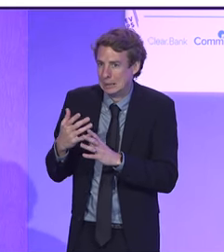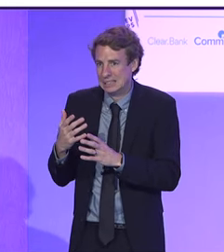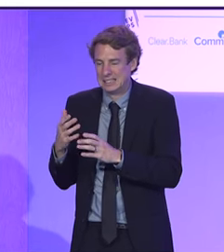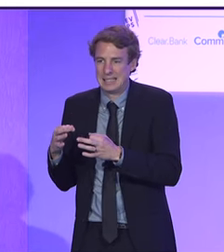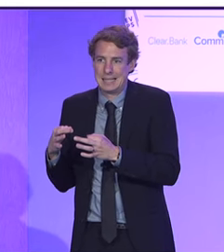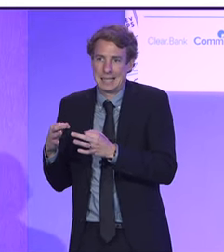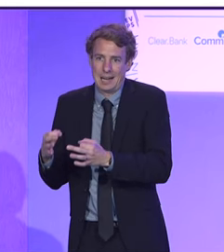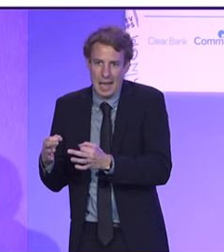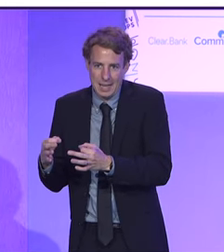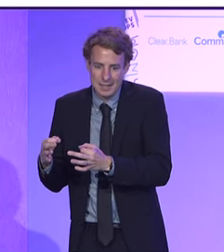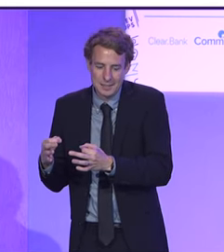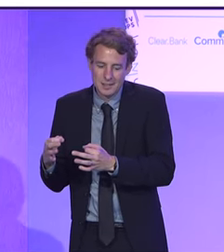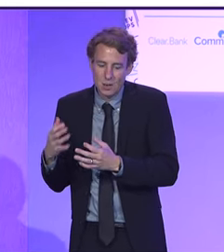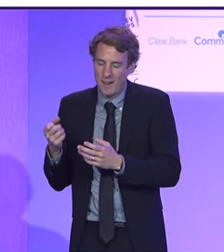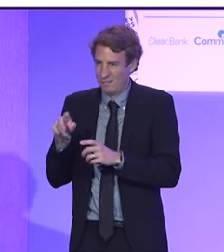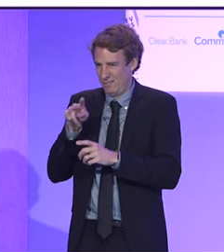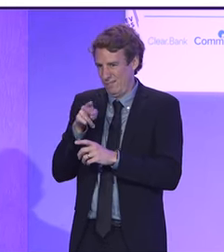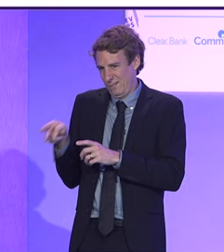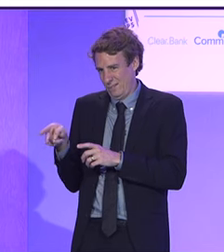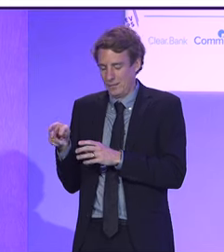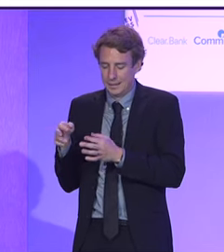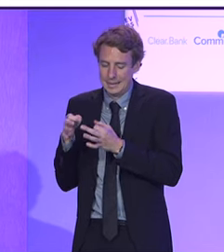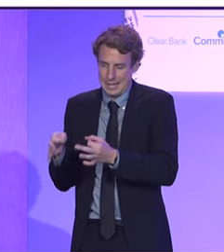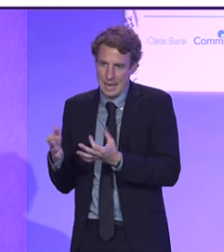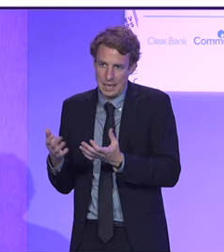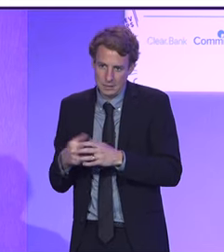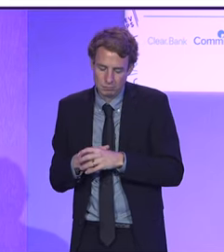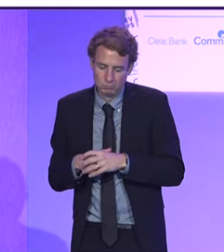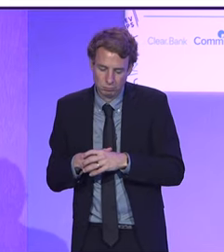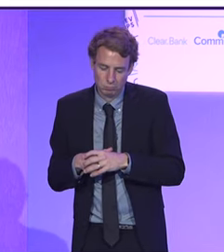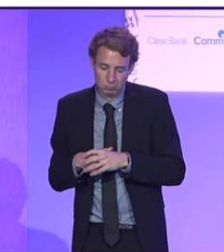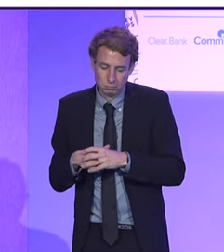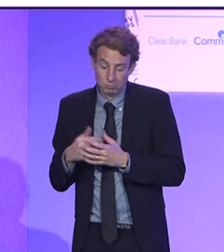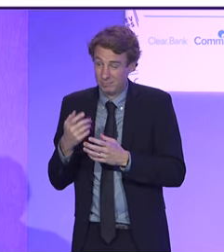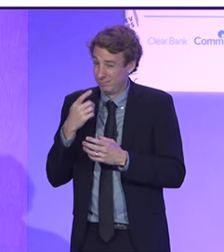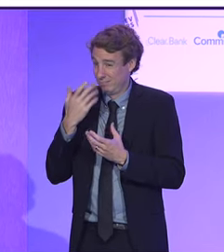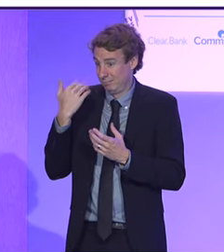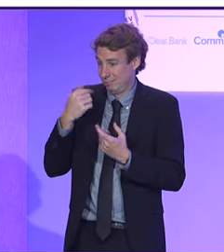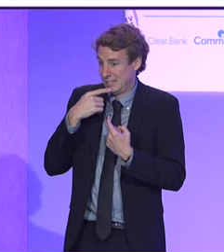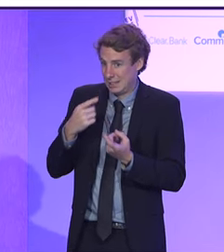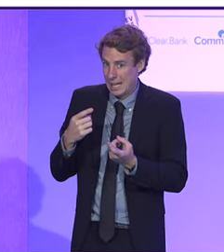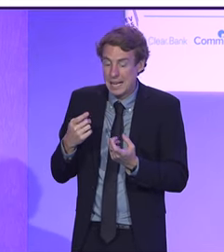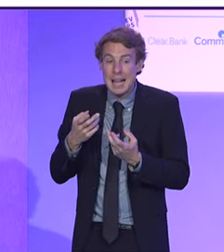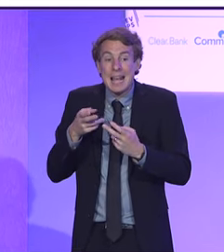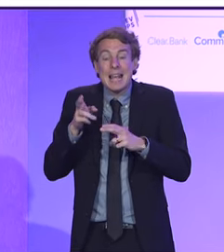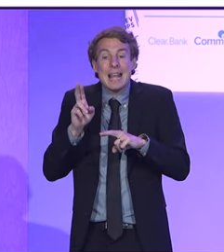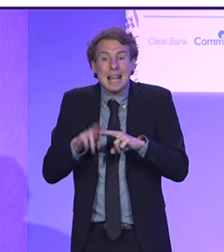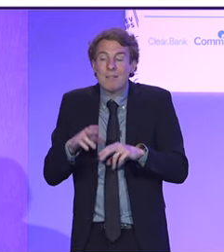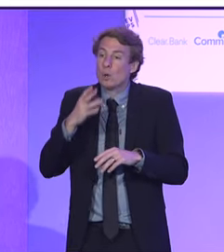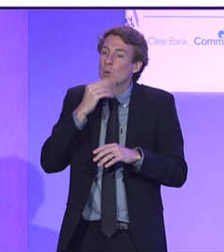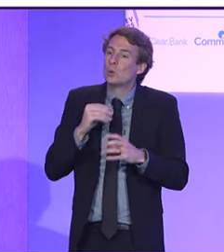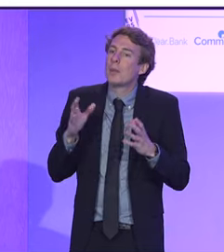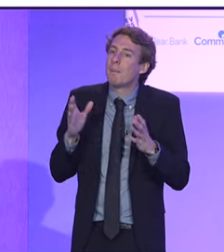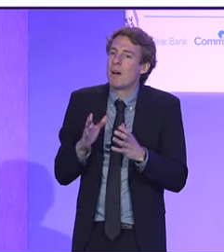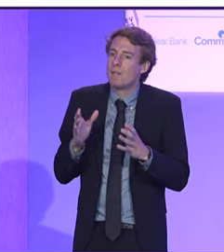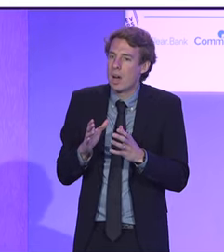delay, which is represented by these two lines striking through the arrow. And as I said before, if you use these stock buffers, can be great because